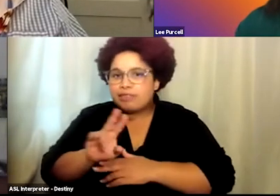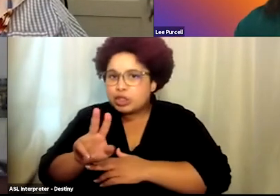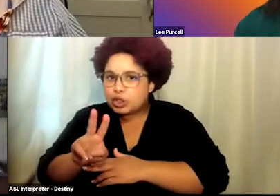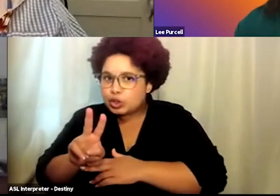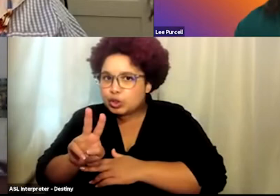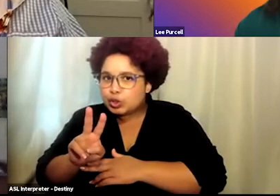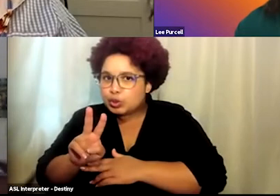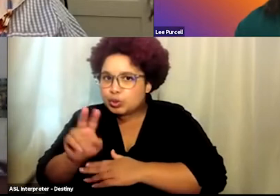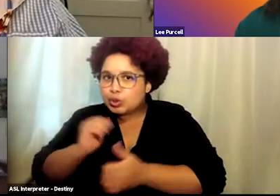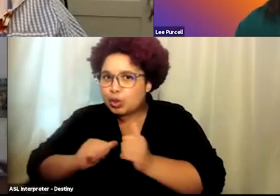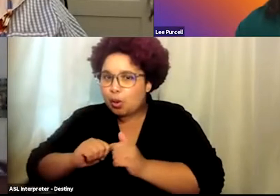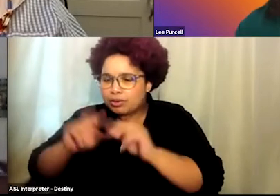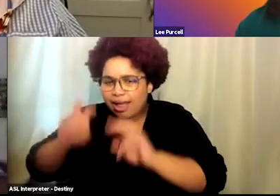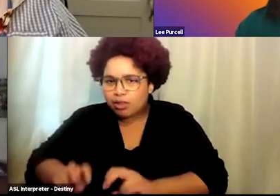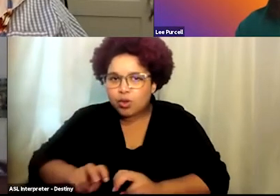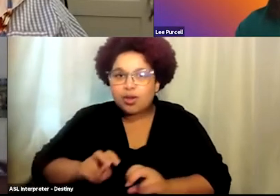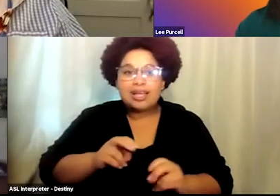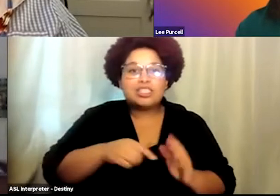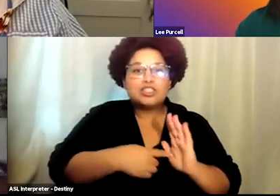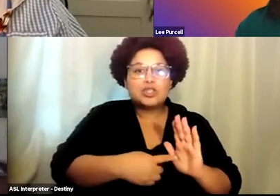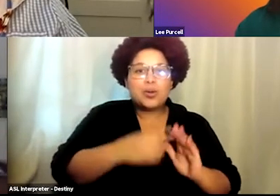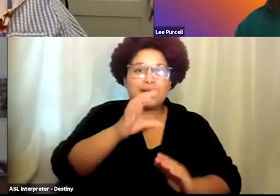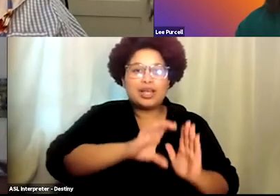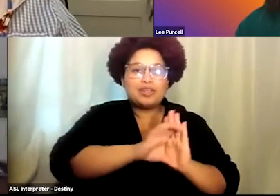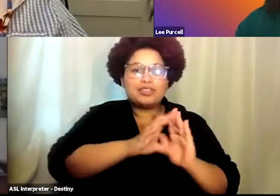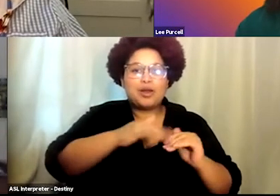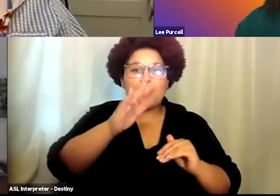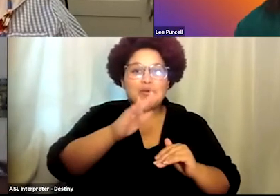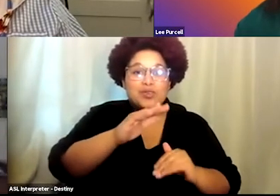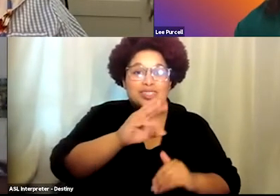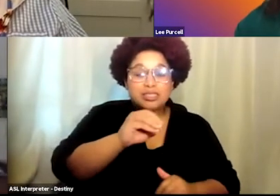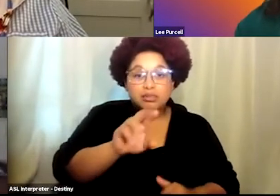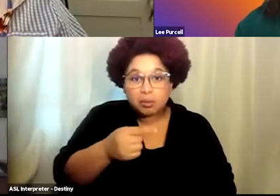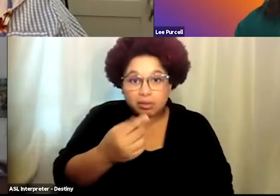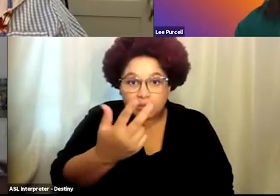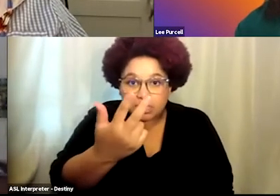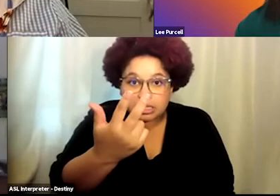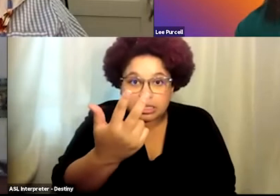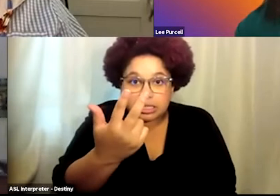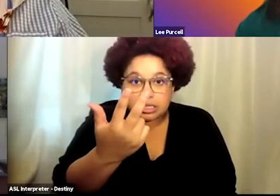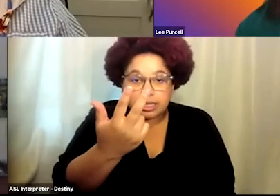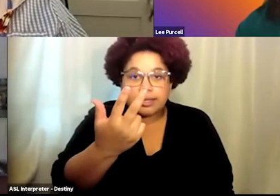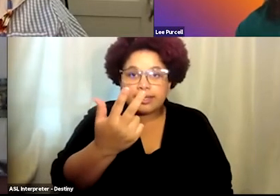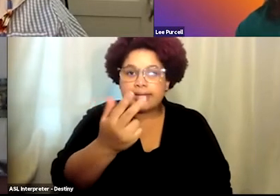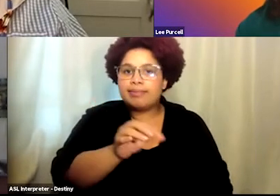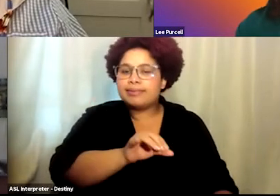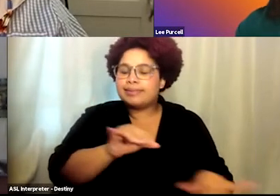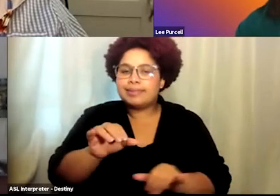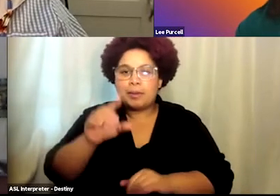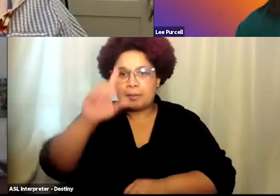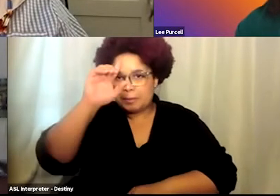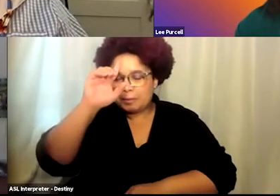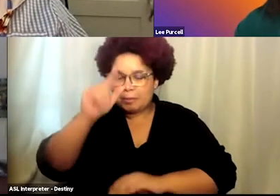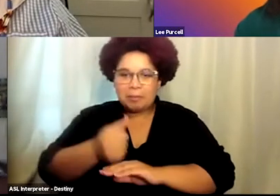evaluated featured characters over 60, only 3, and included the same bias toward